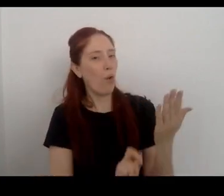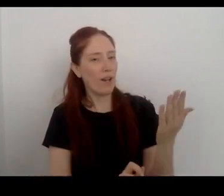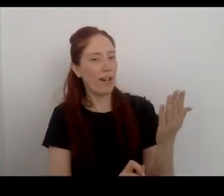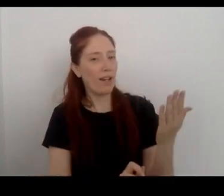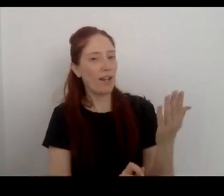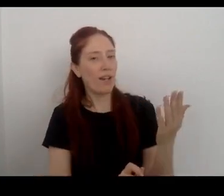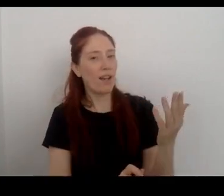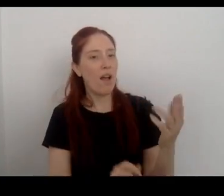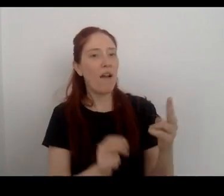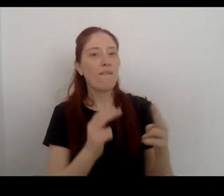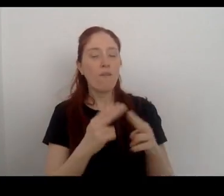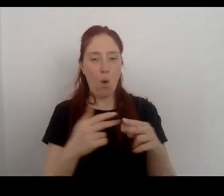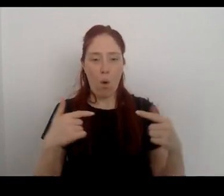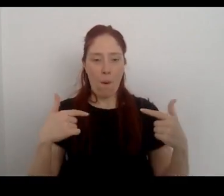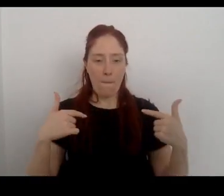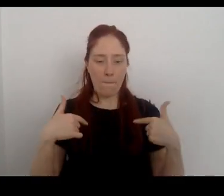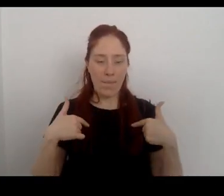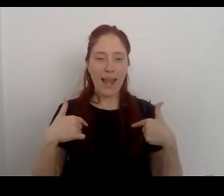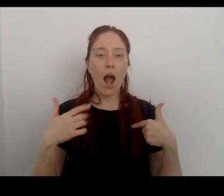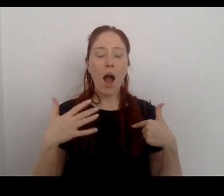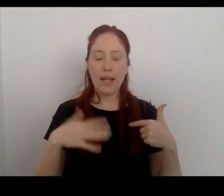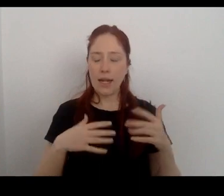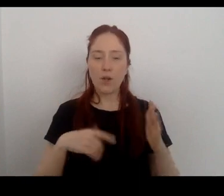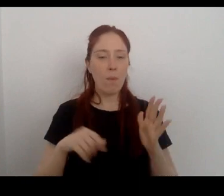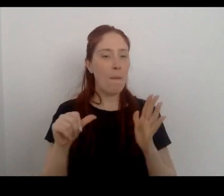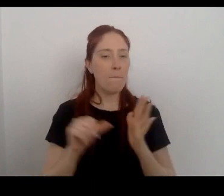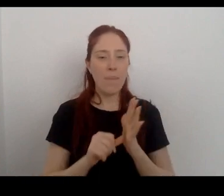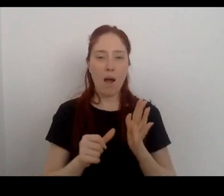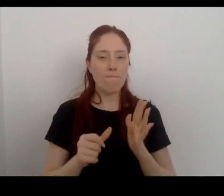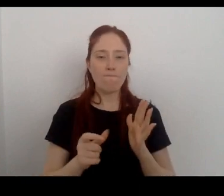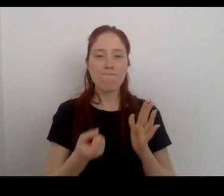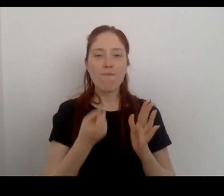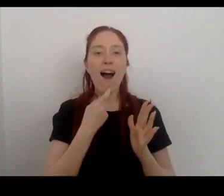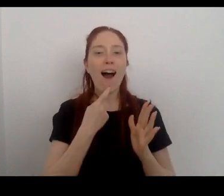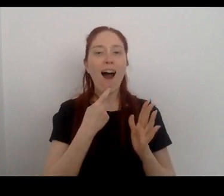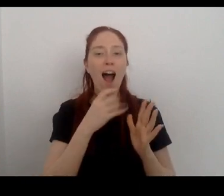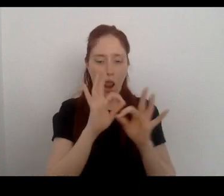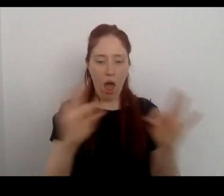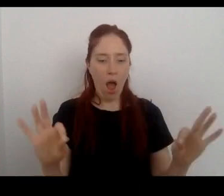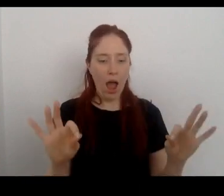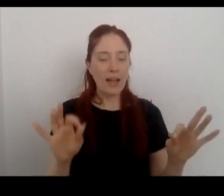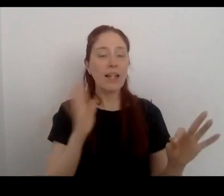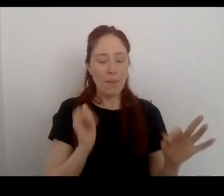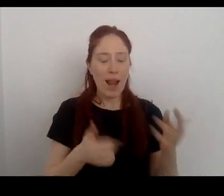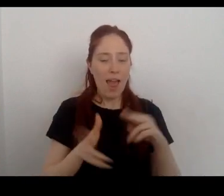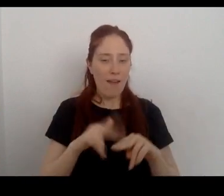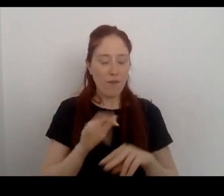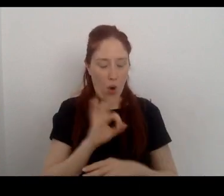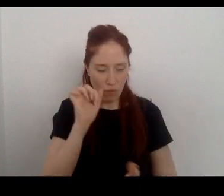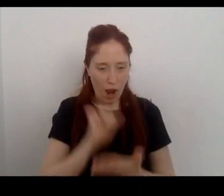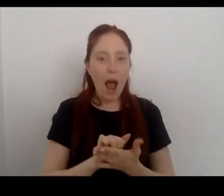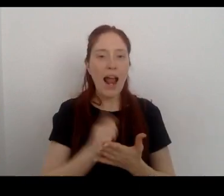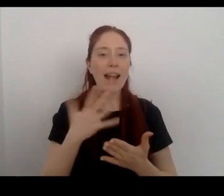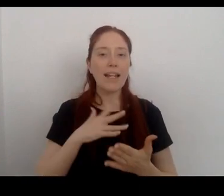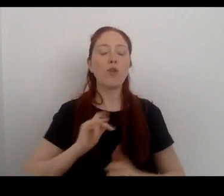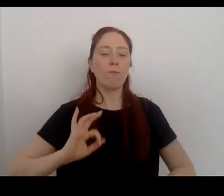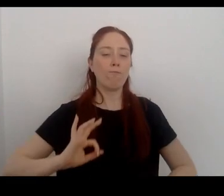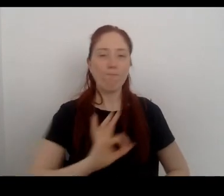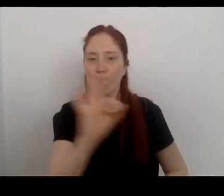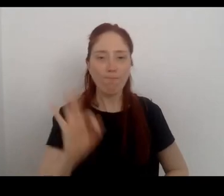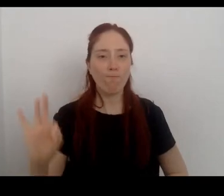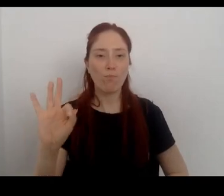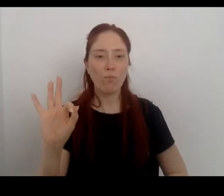that line and not worrying about if it's exactly correct, just putting down that confident line is important for that kind of